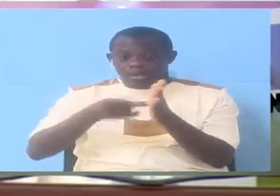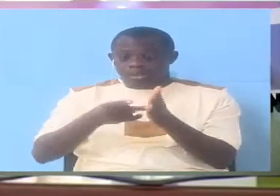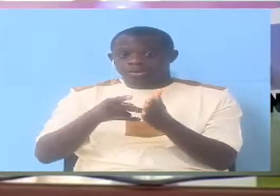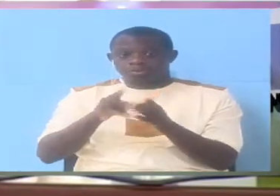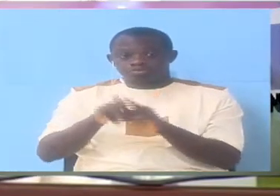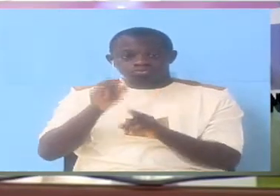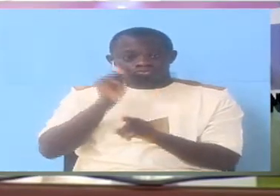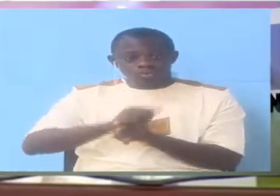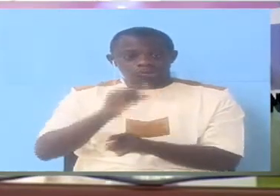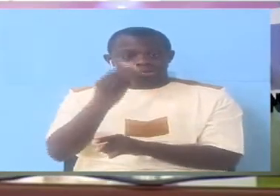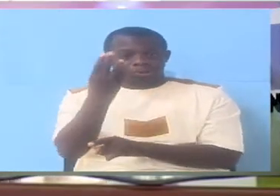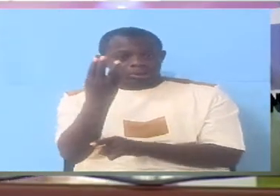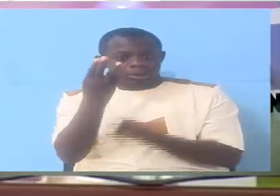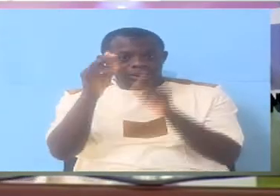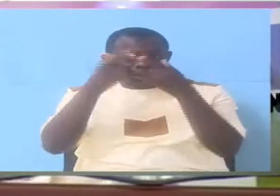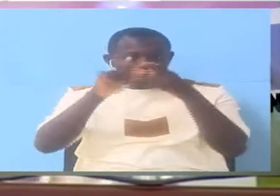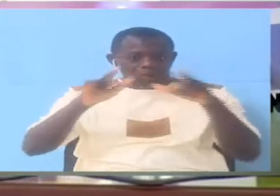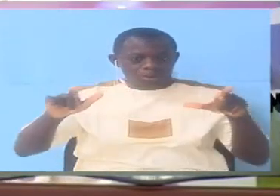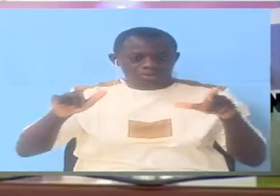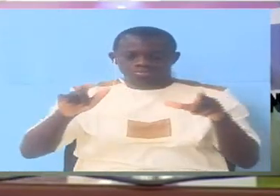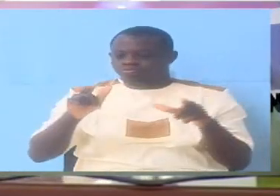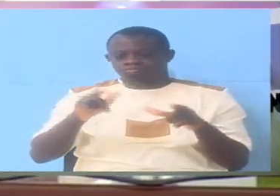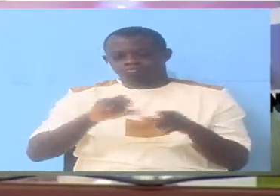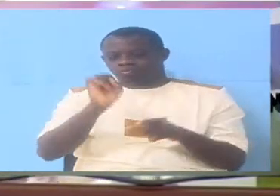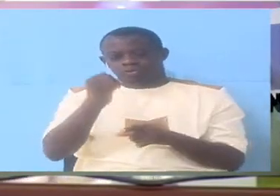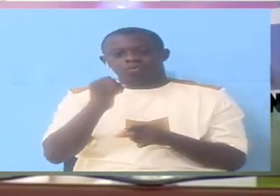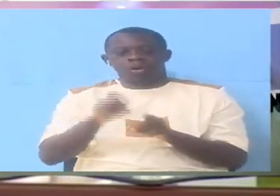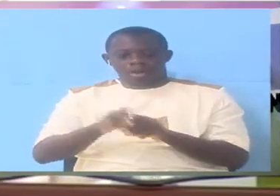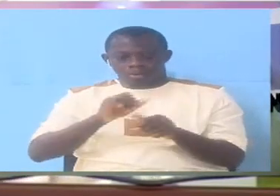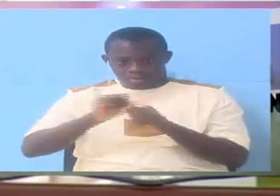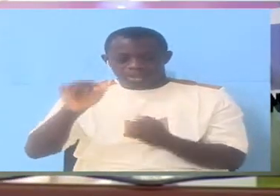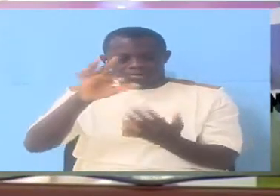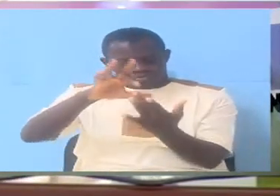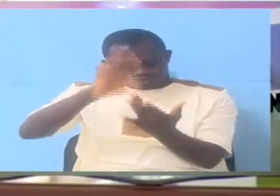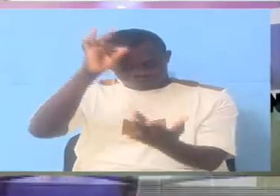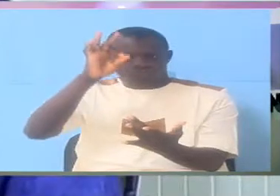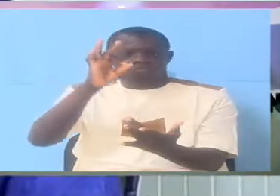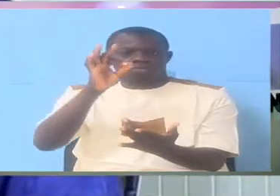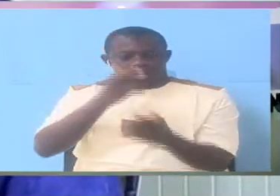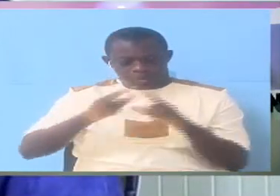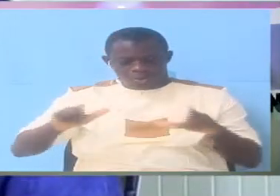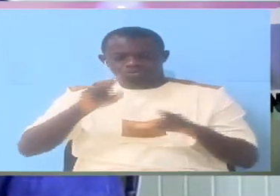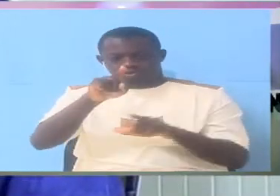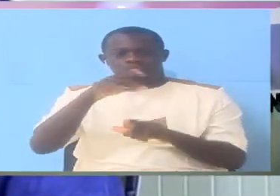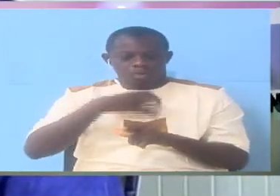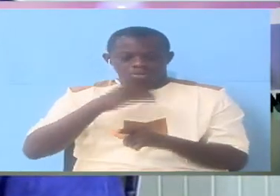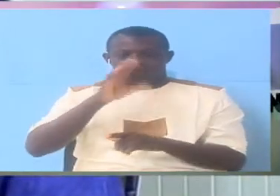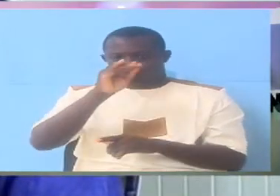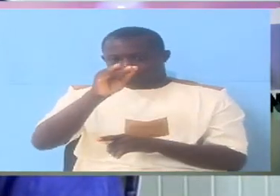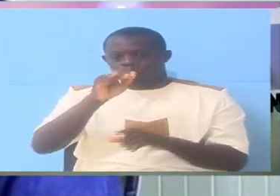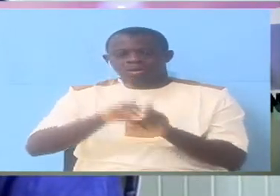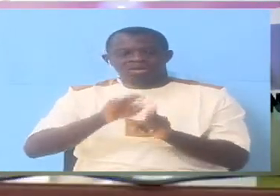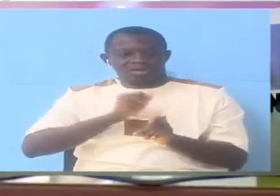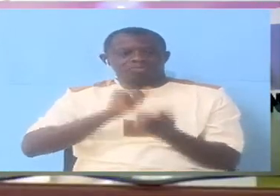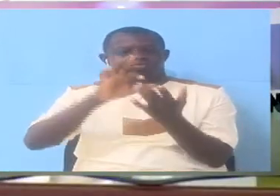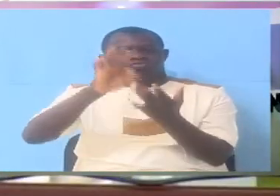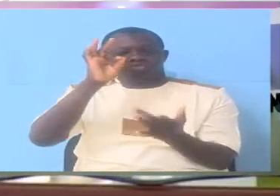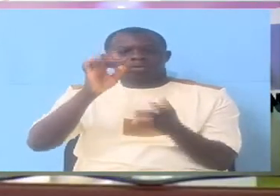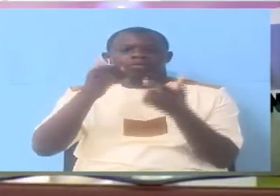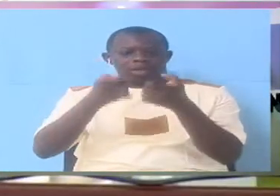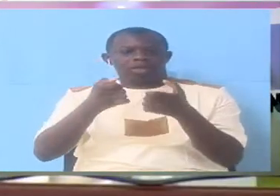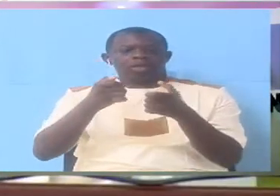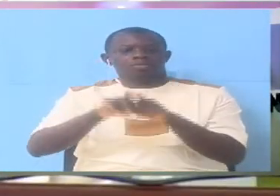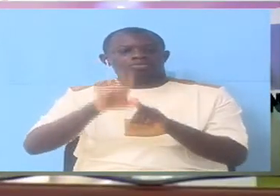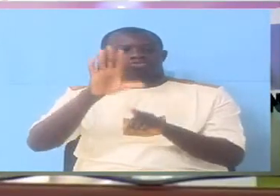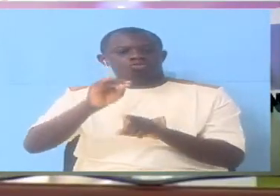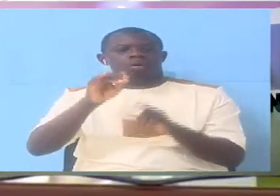and it will take time. Choose the language in which you want to speak. I want to speak in Mandinka. Okay, then we would do Mandinka